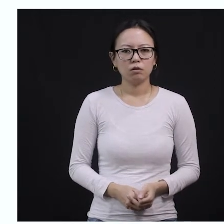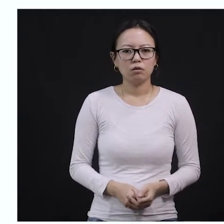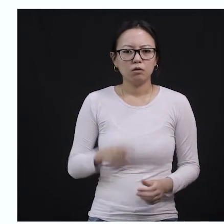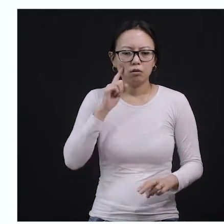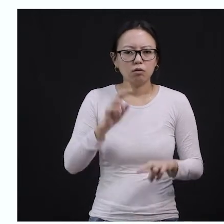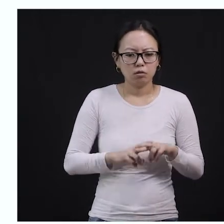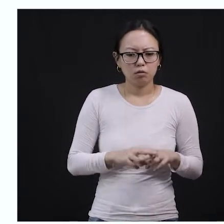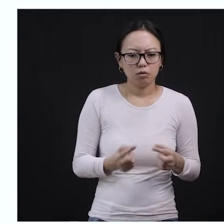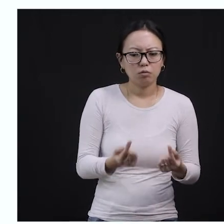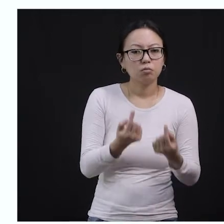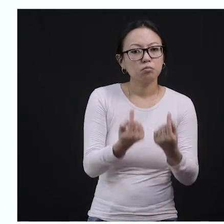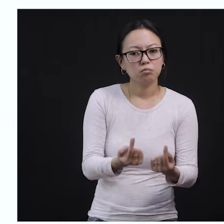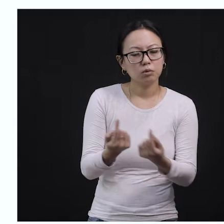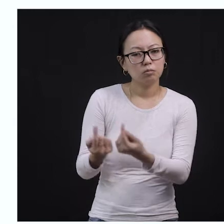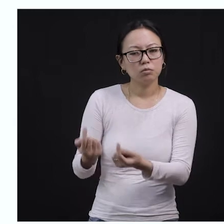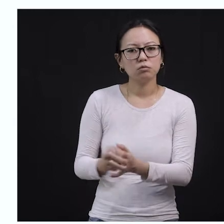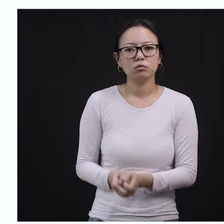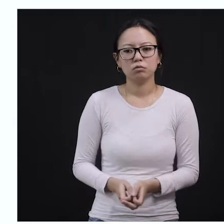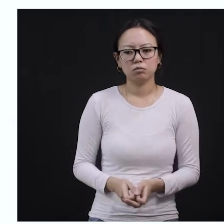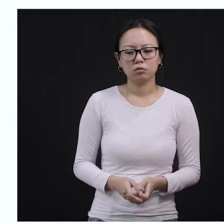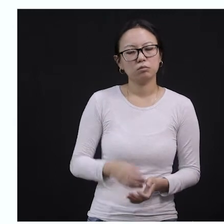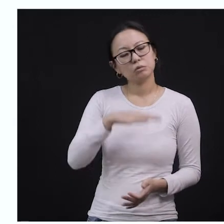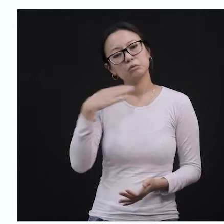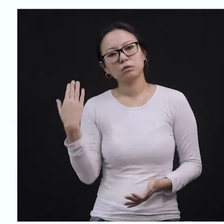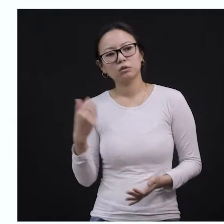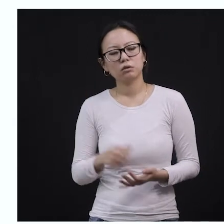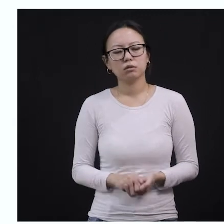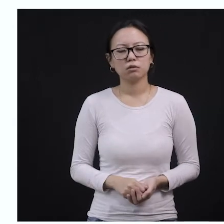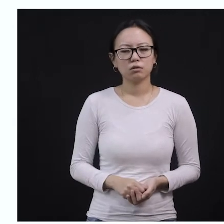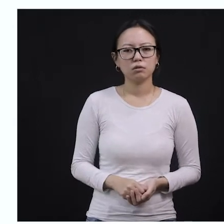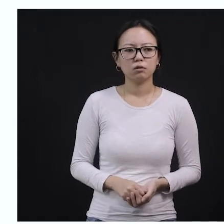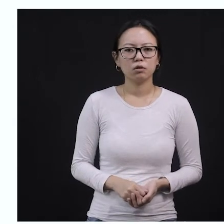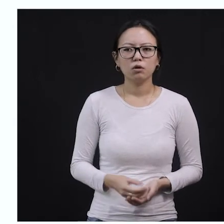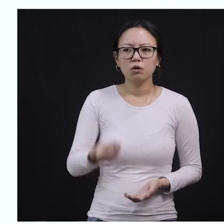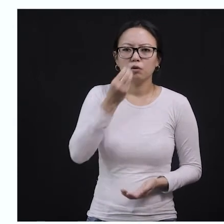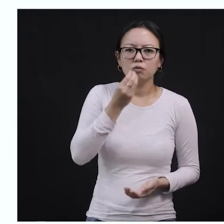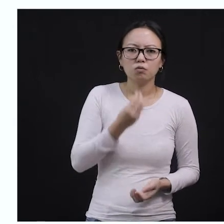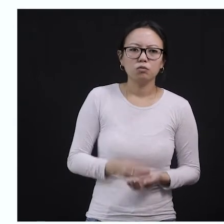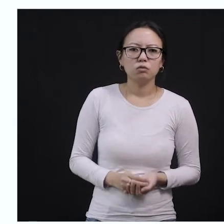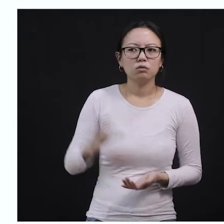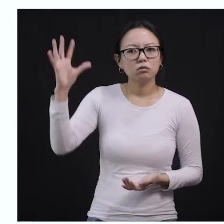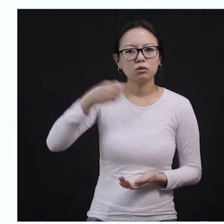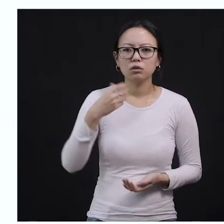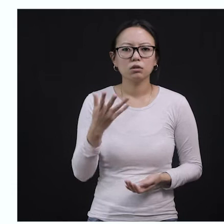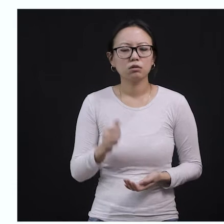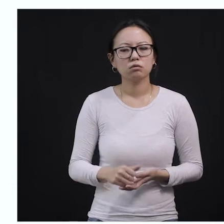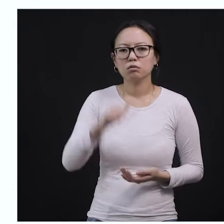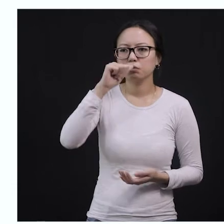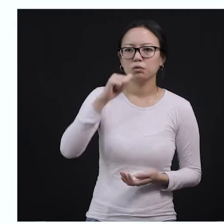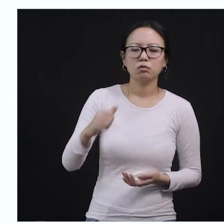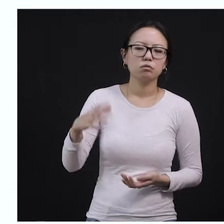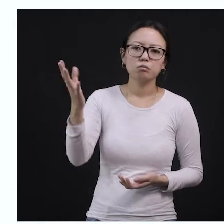also dries up completely, okay? So during drought, we do not get food and we do not get